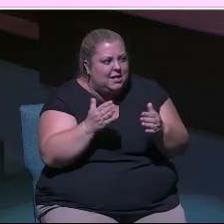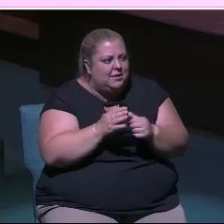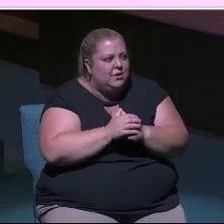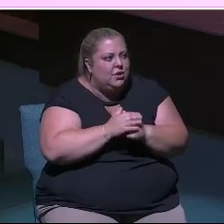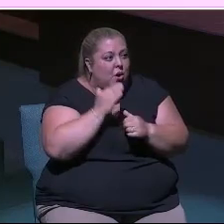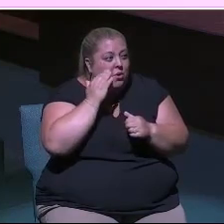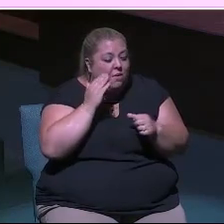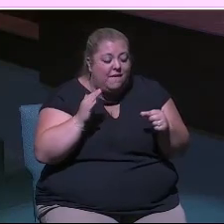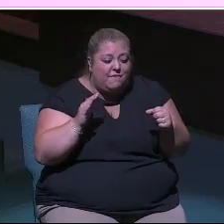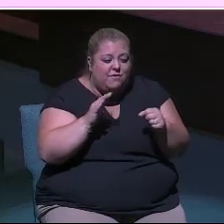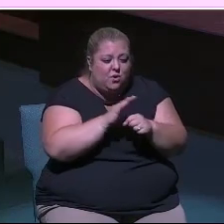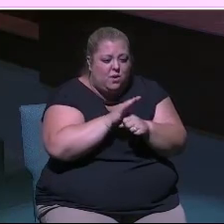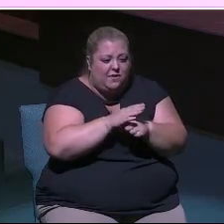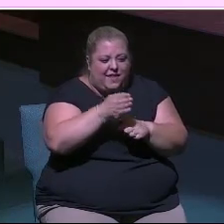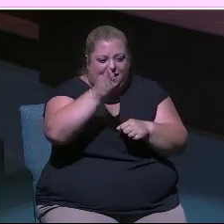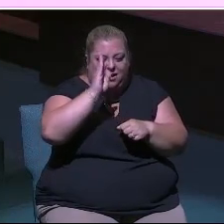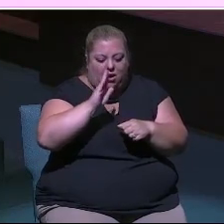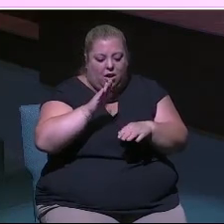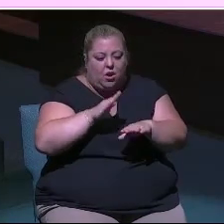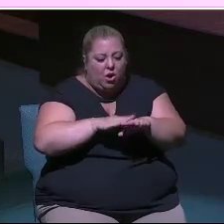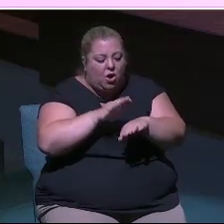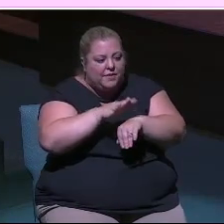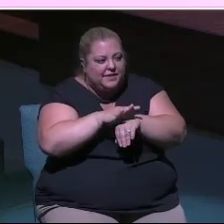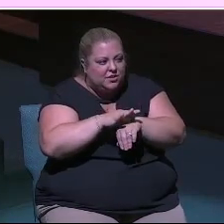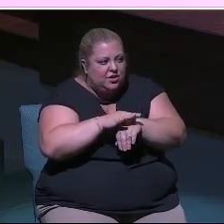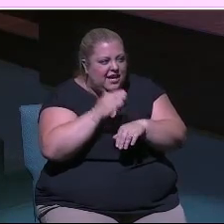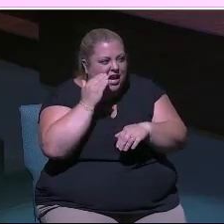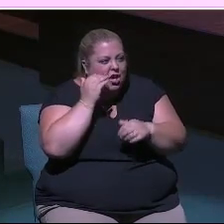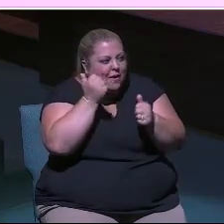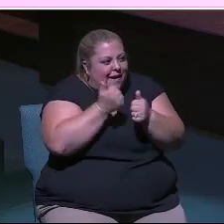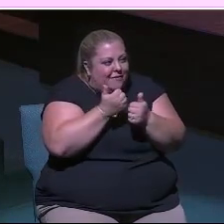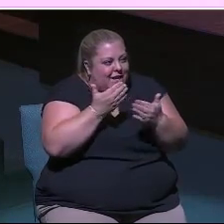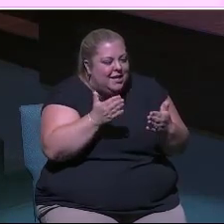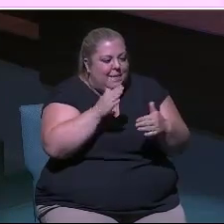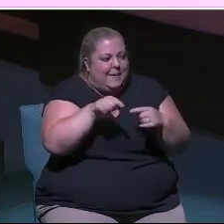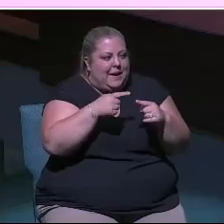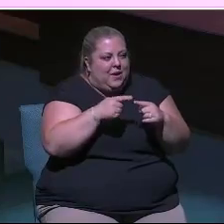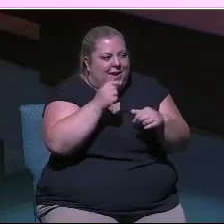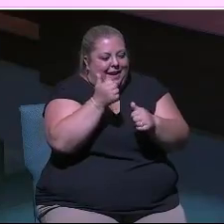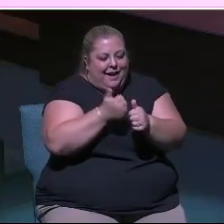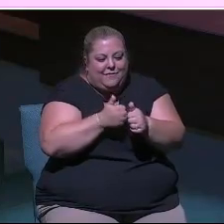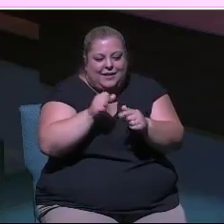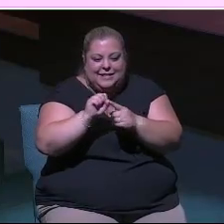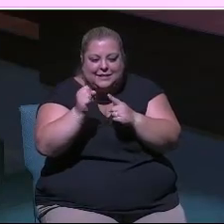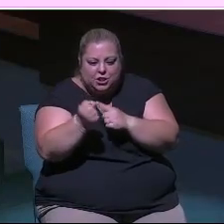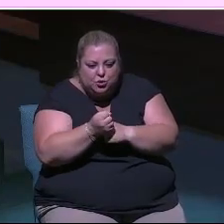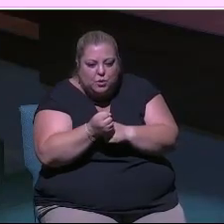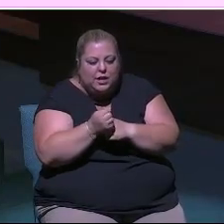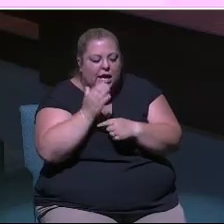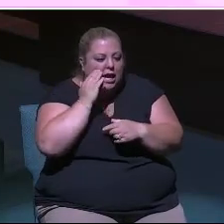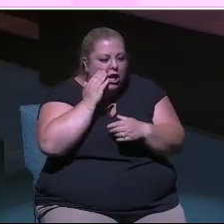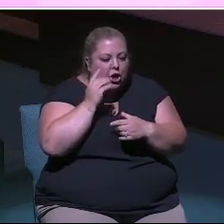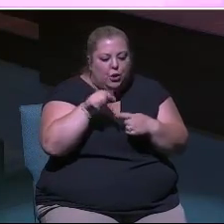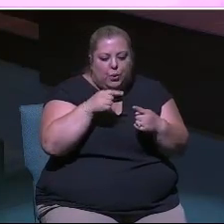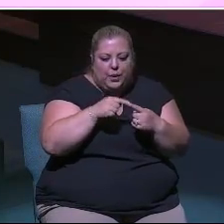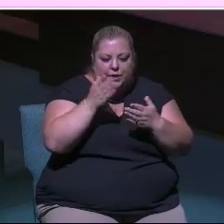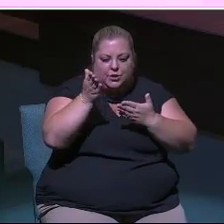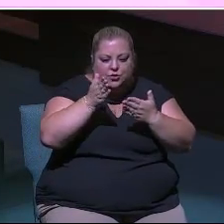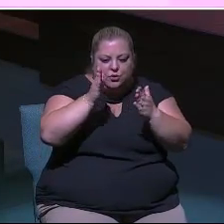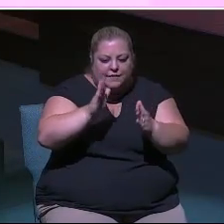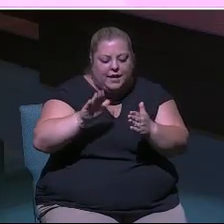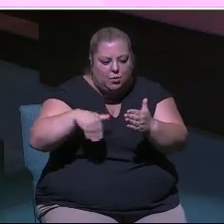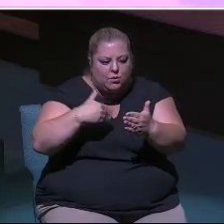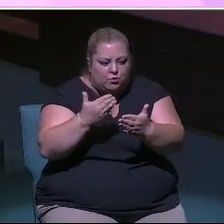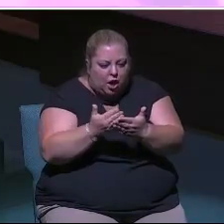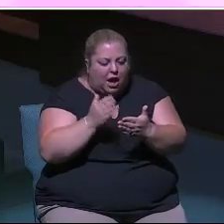the God-man on this earth, he knew everything about every situation. He knew when the servant was going to arrive. He knew when Lazarus was going